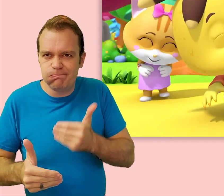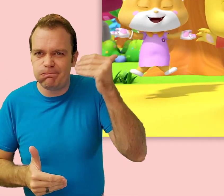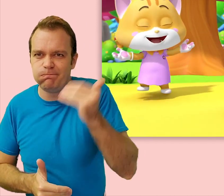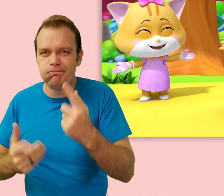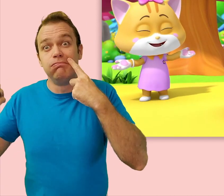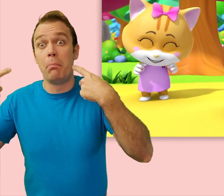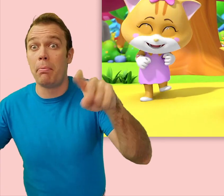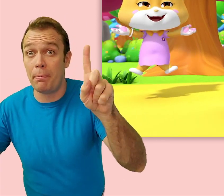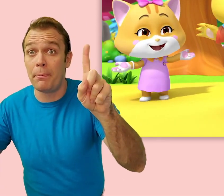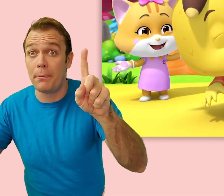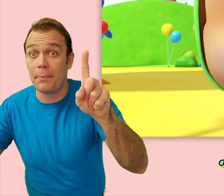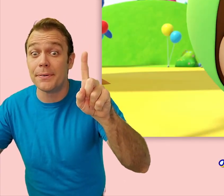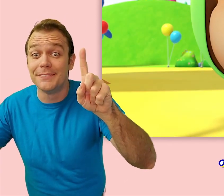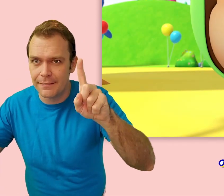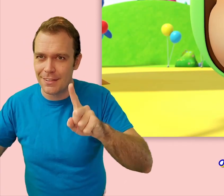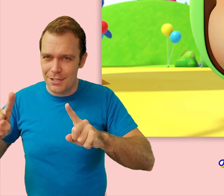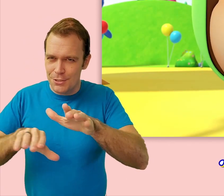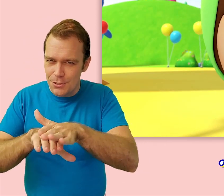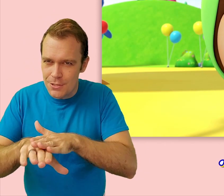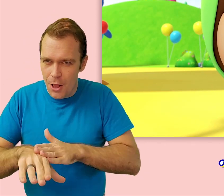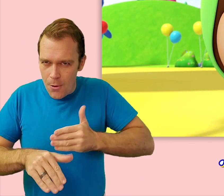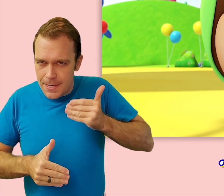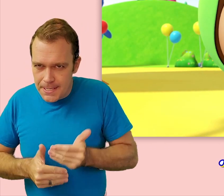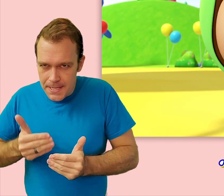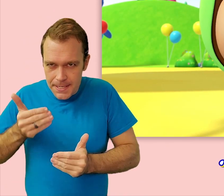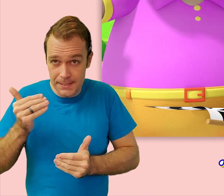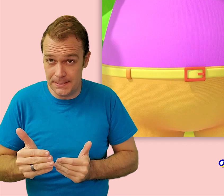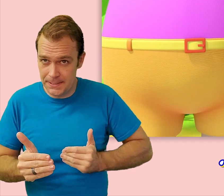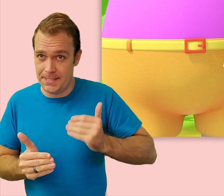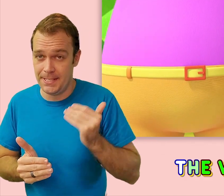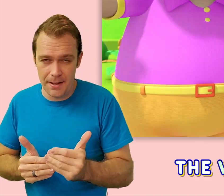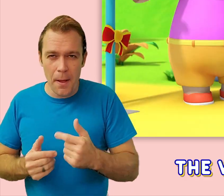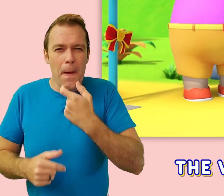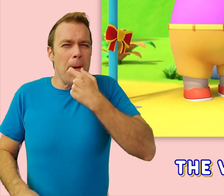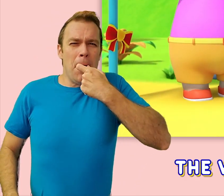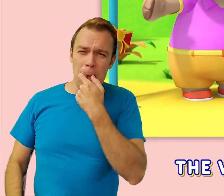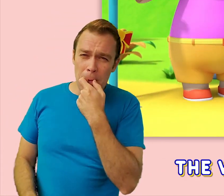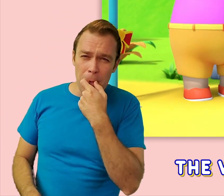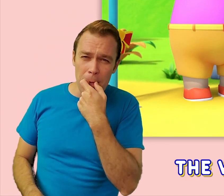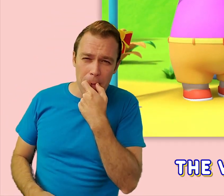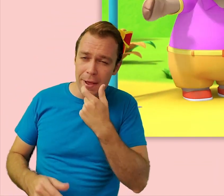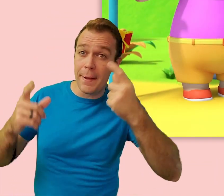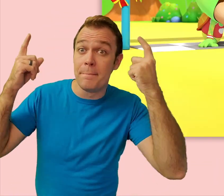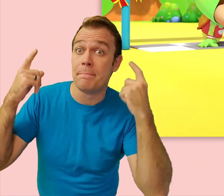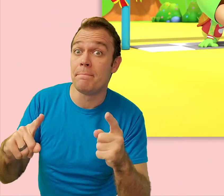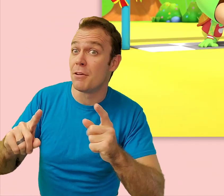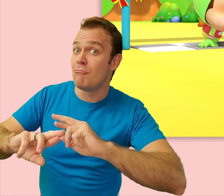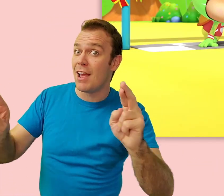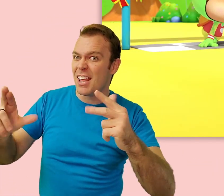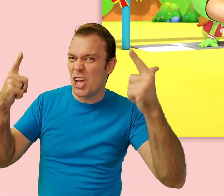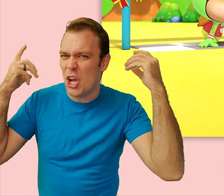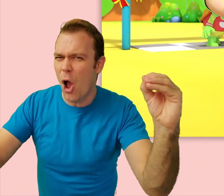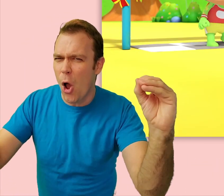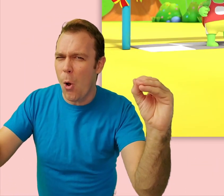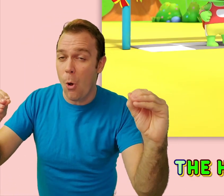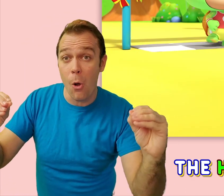the race. Slow and steady. The whistle blew and then ready, set,